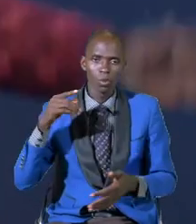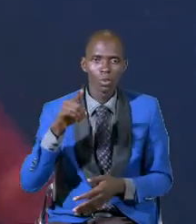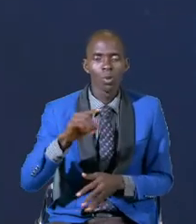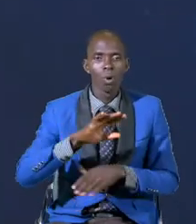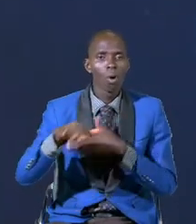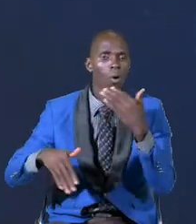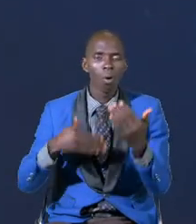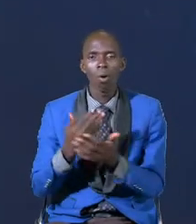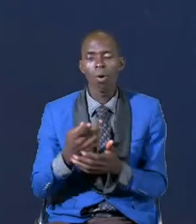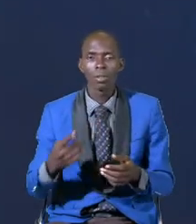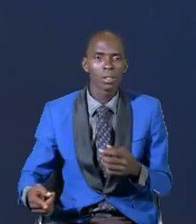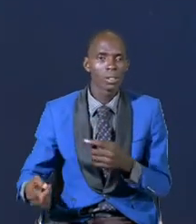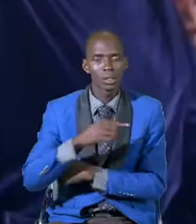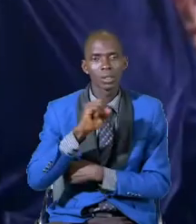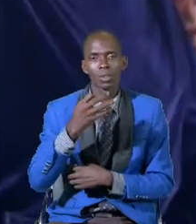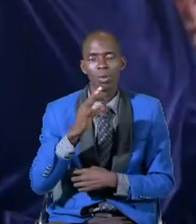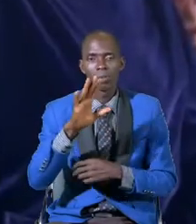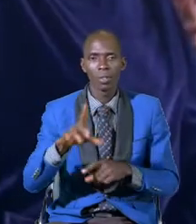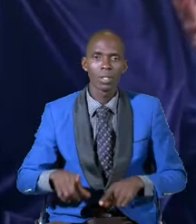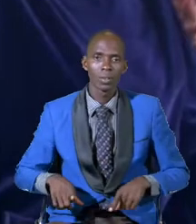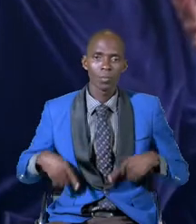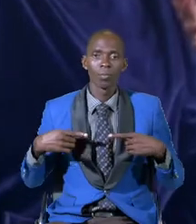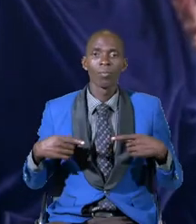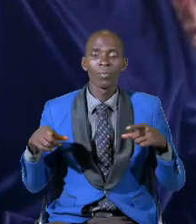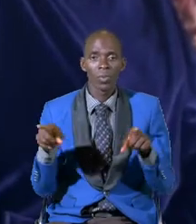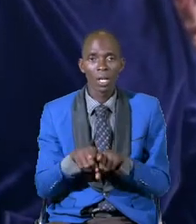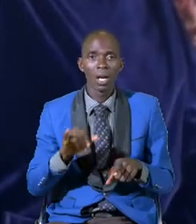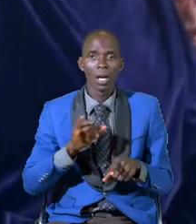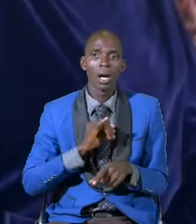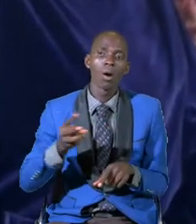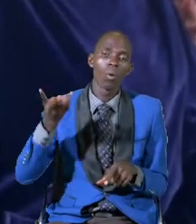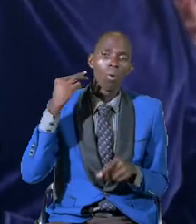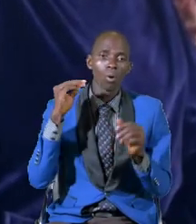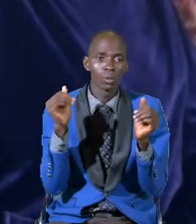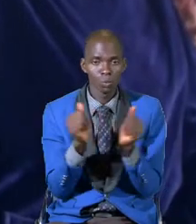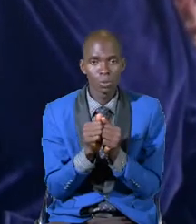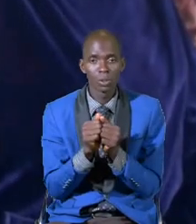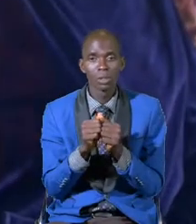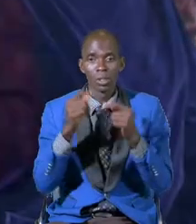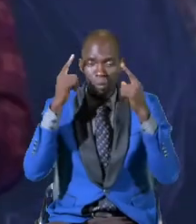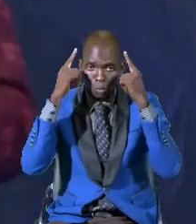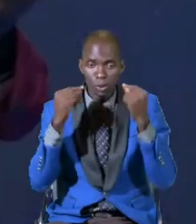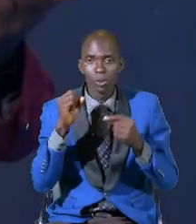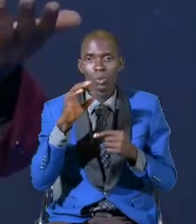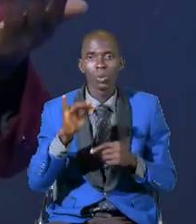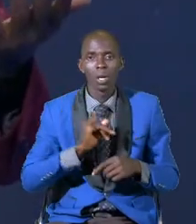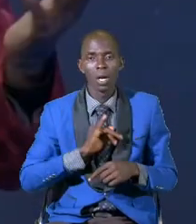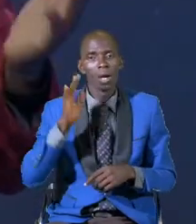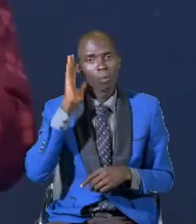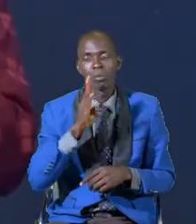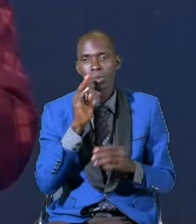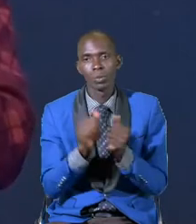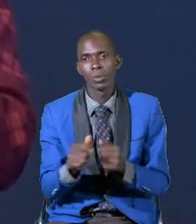days of your life. As I was with Moses, so I will be with thee. Now understand, this